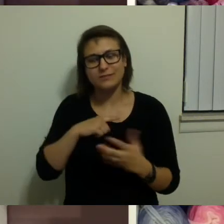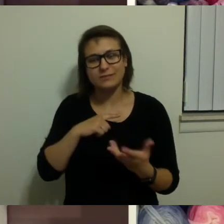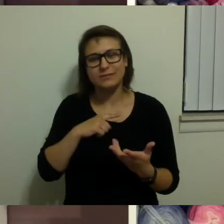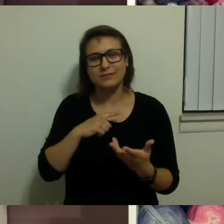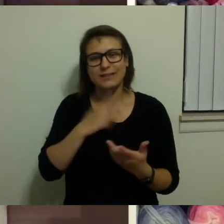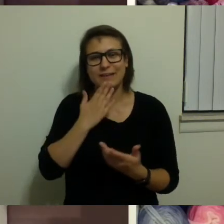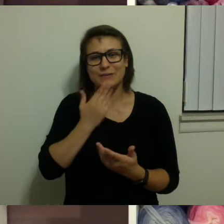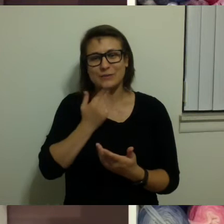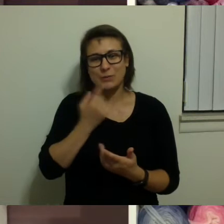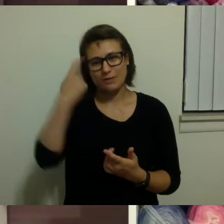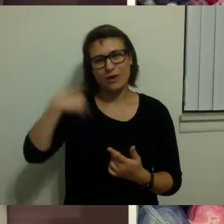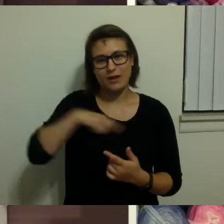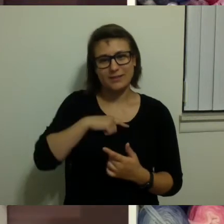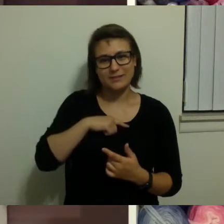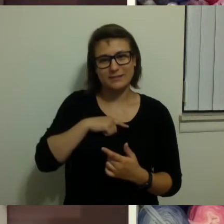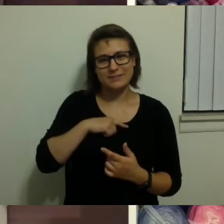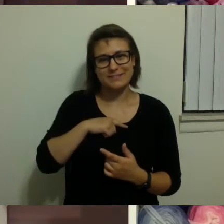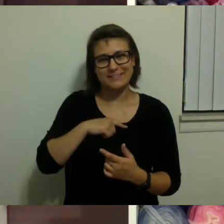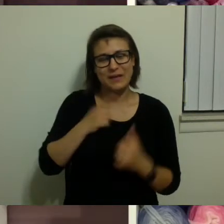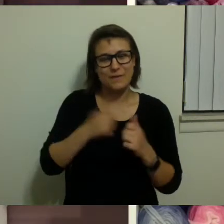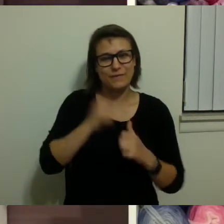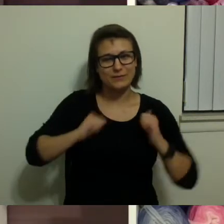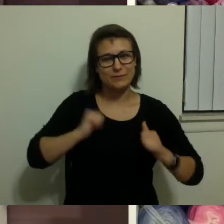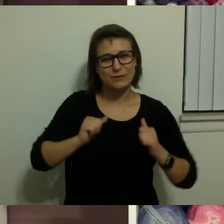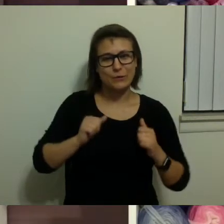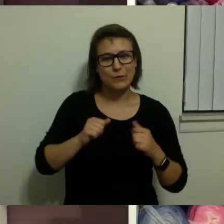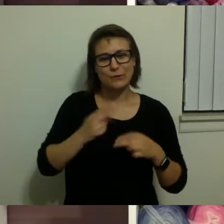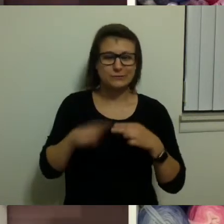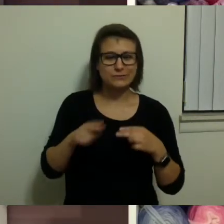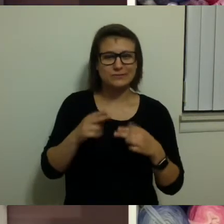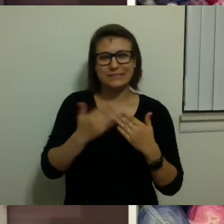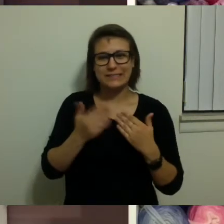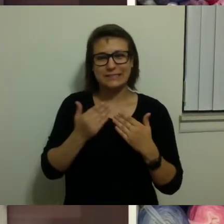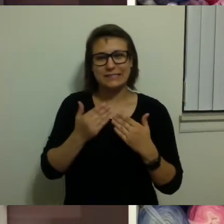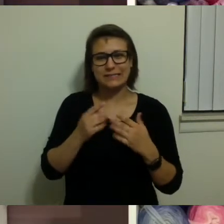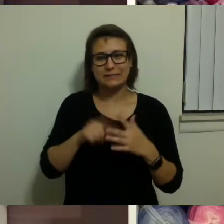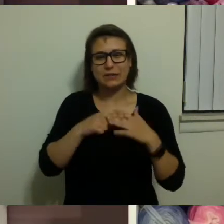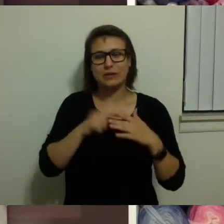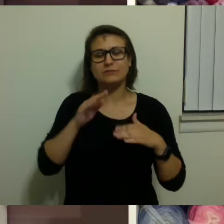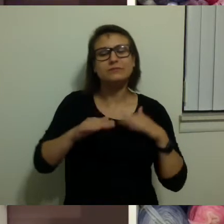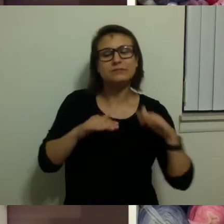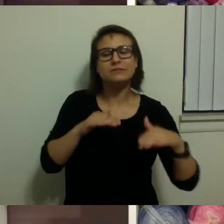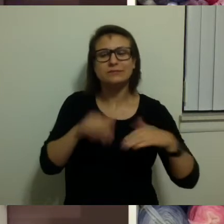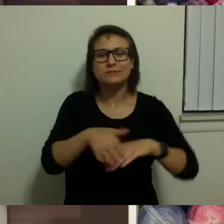how sweet of us to make the first episode just, like, super easy. We're easing her into the crazy, aren't we?